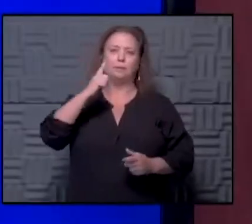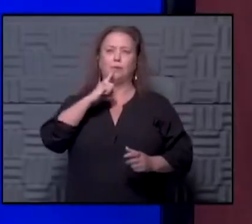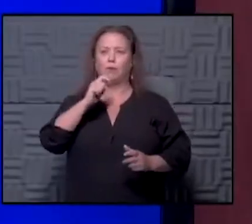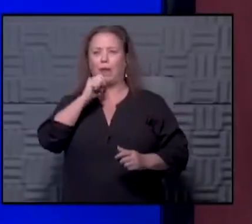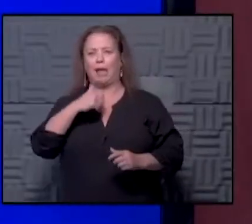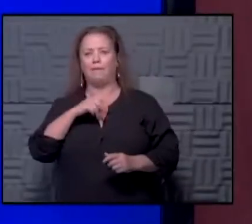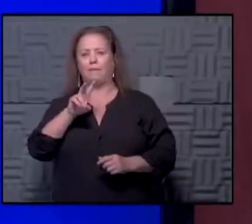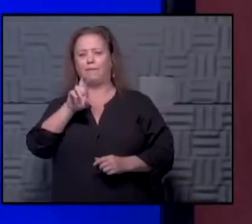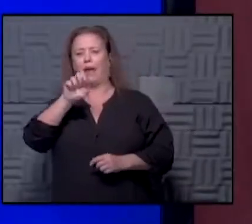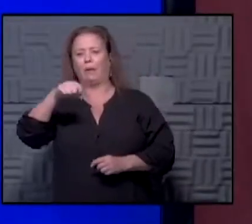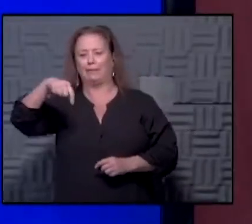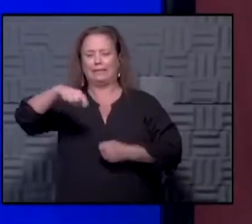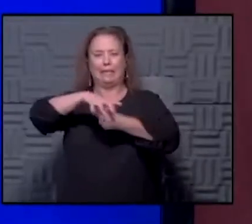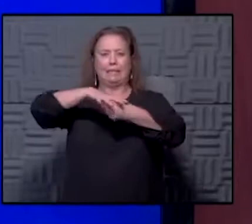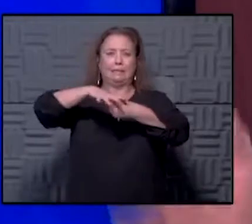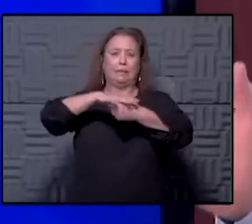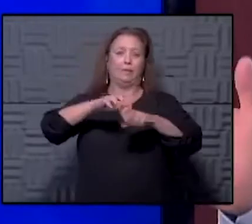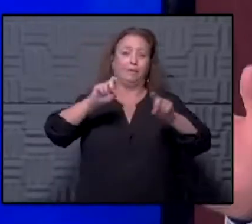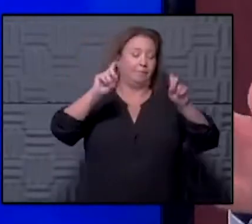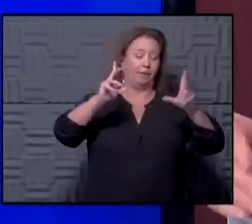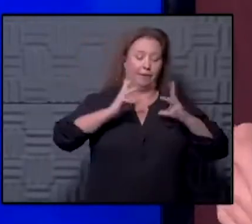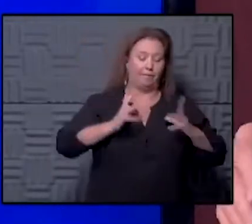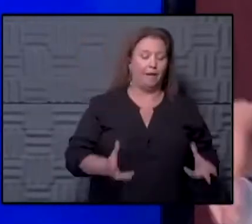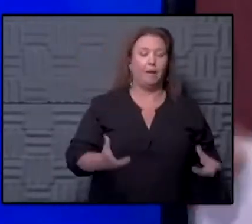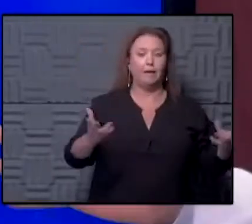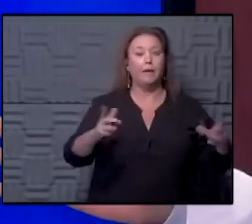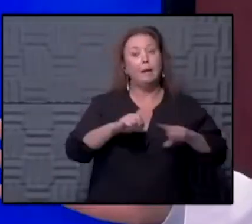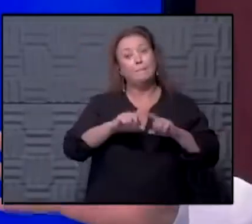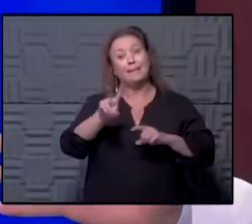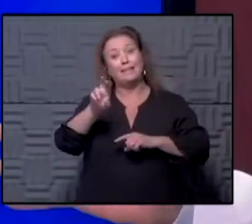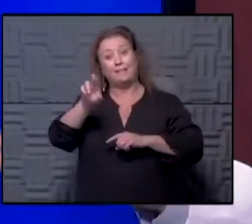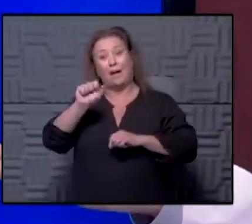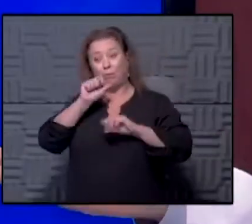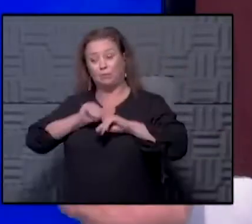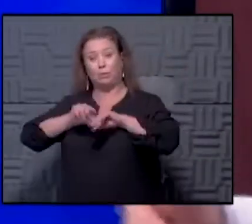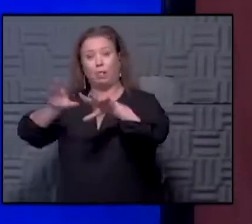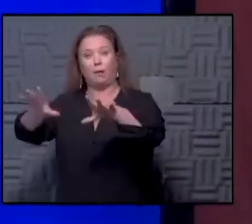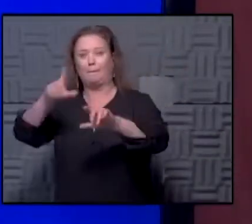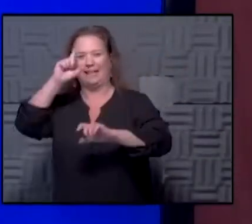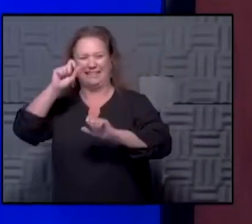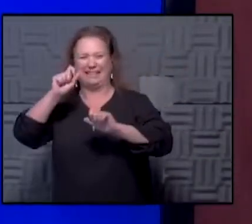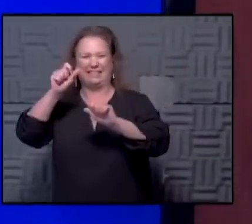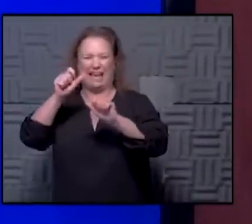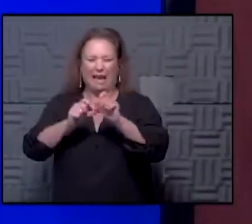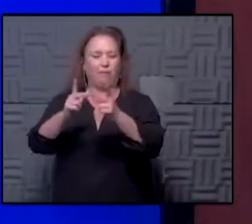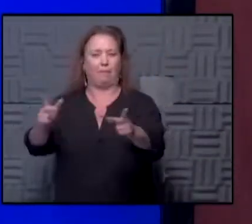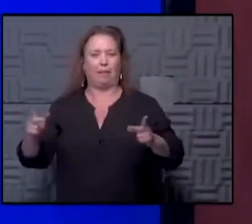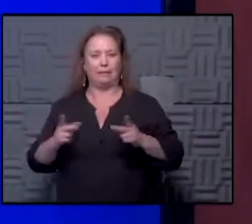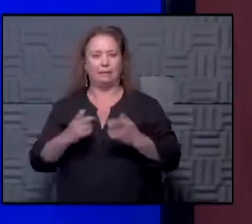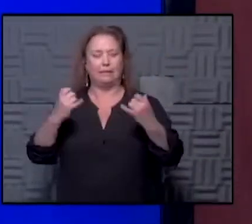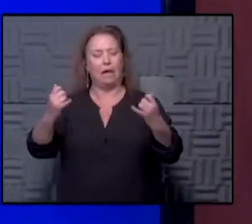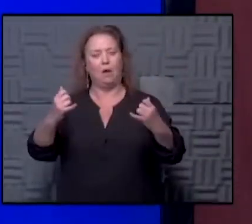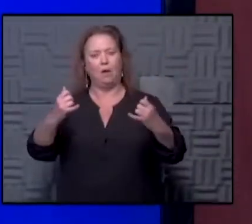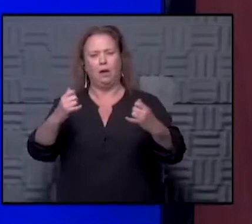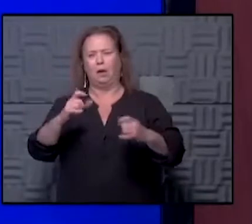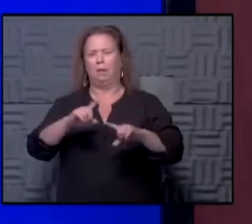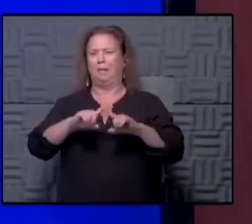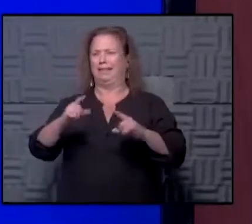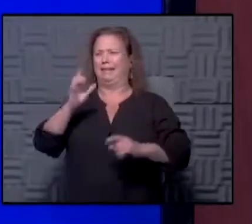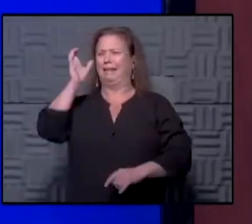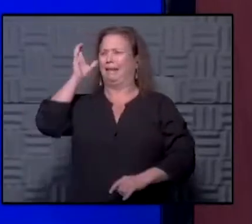have much virus out here and I don't want to do it. Okay, you know, fine. But the virus is coming to you because now it's everywhere. But the idea that masks don't work,